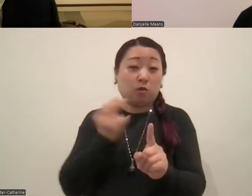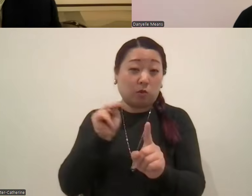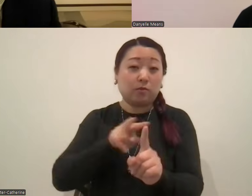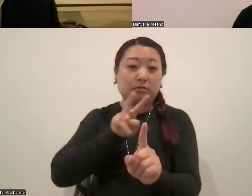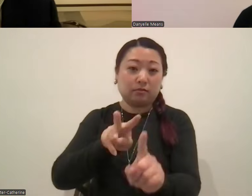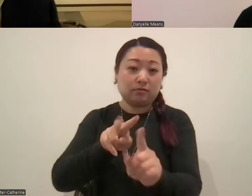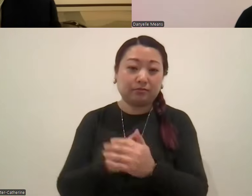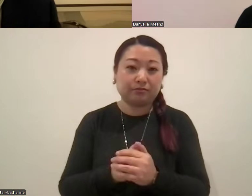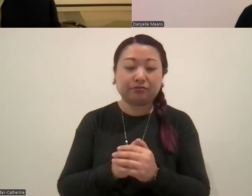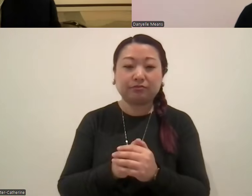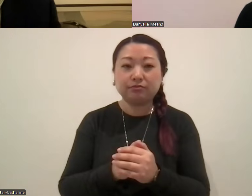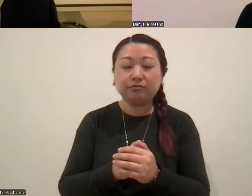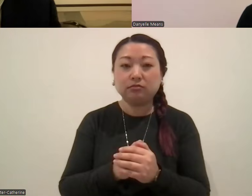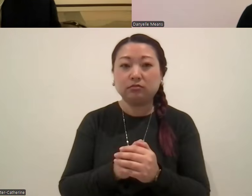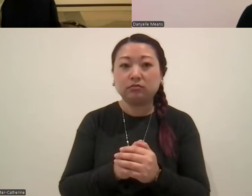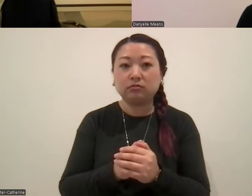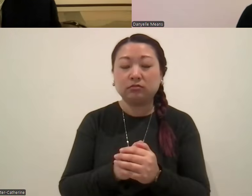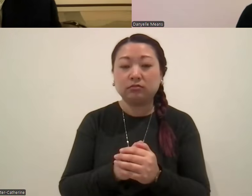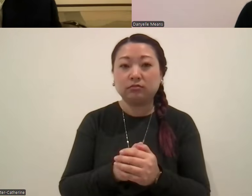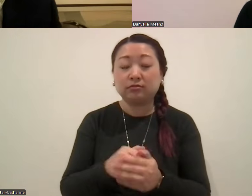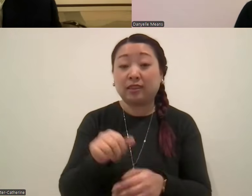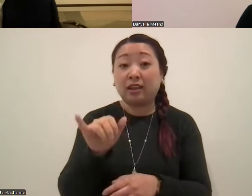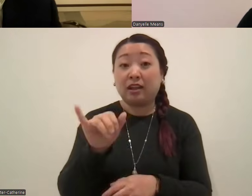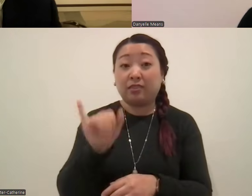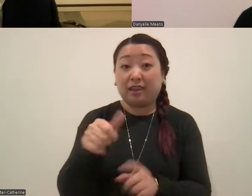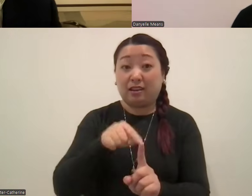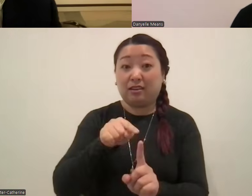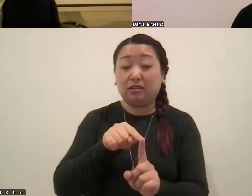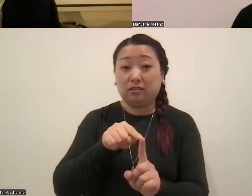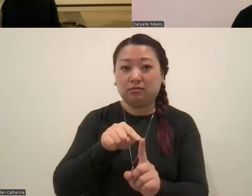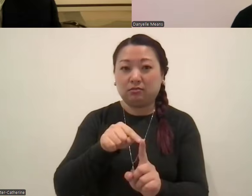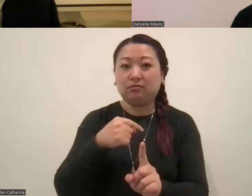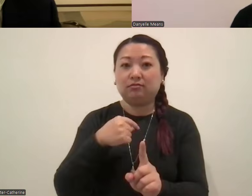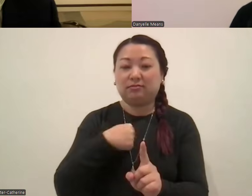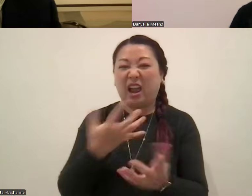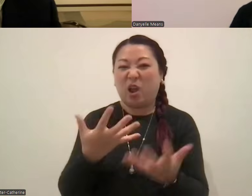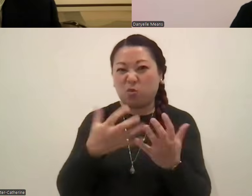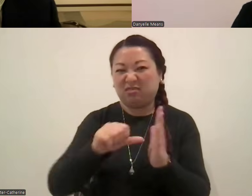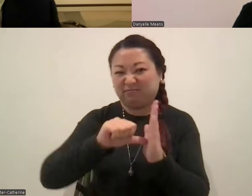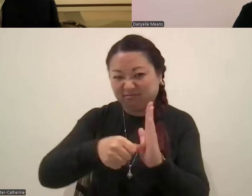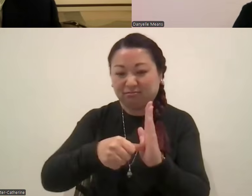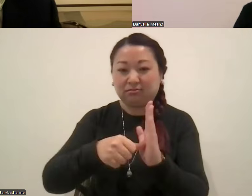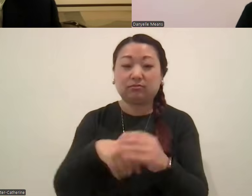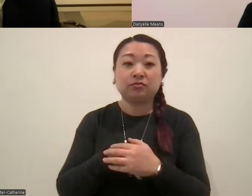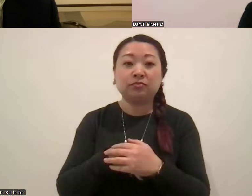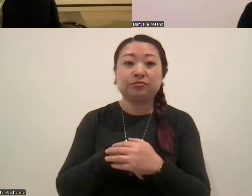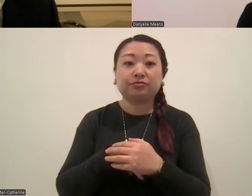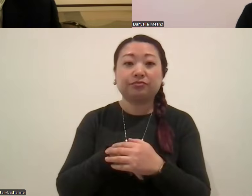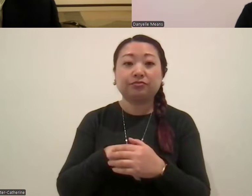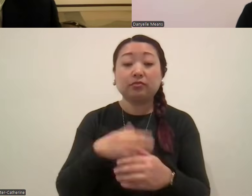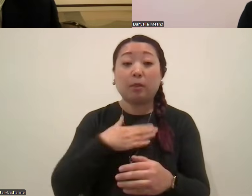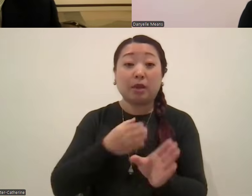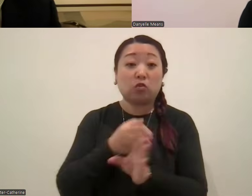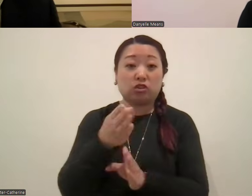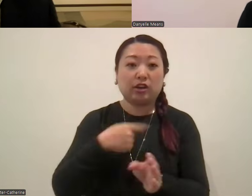perspective. And that is what I want to highlight. I began my career